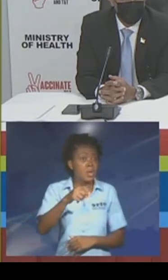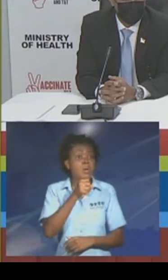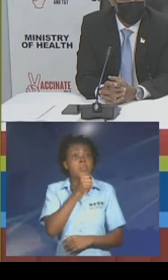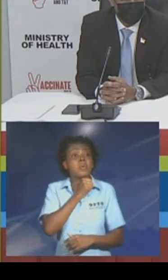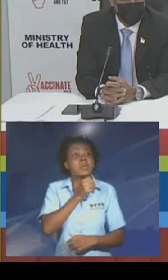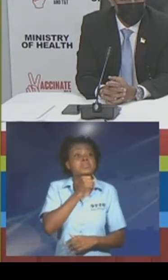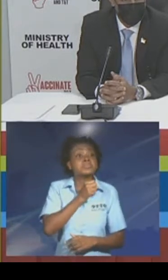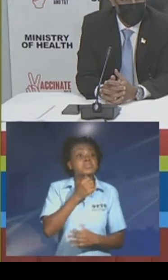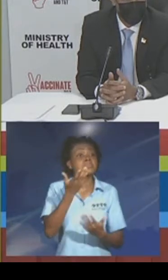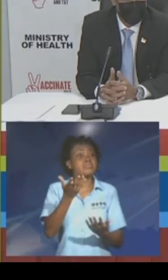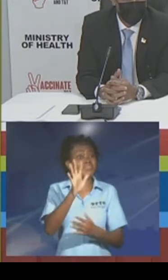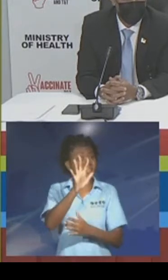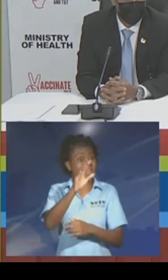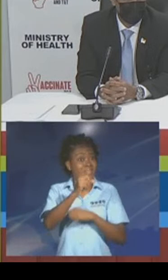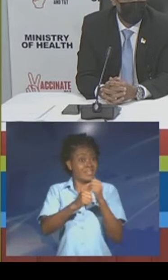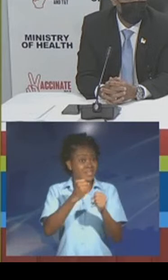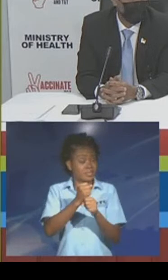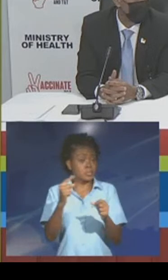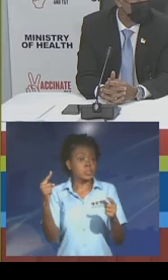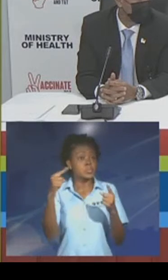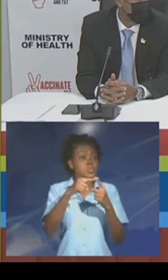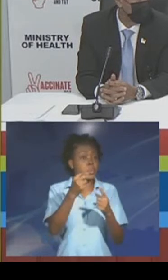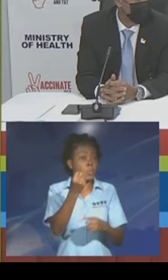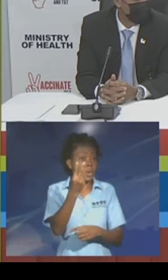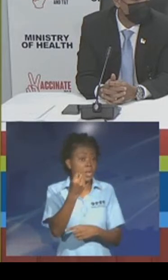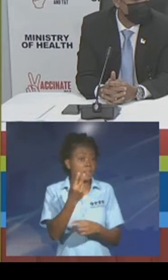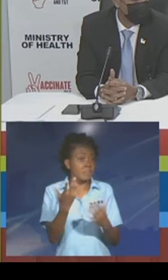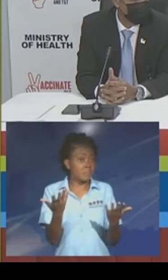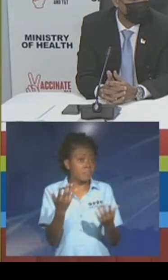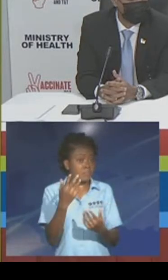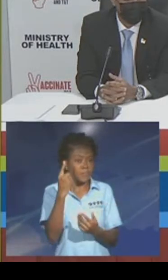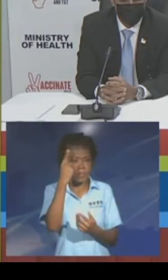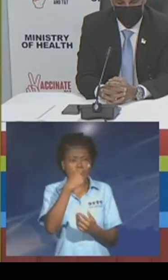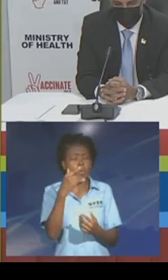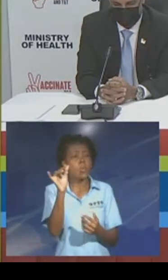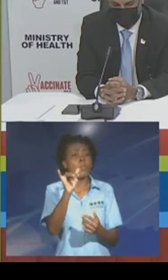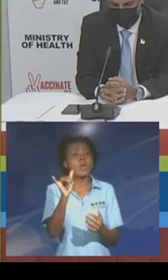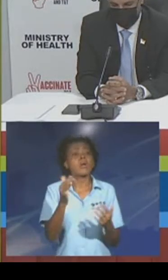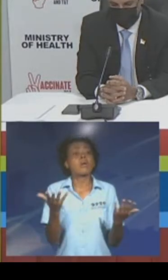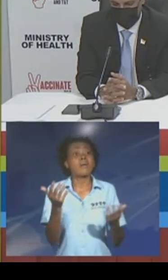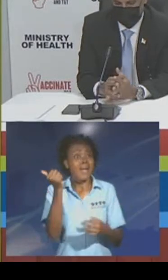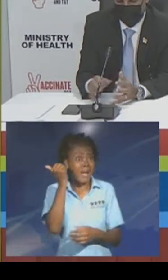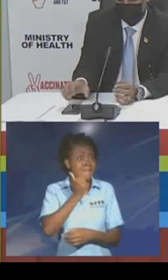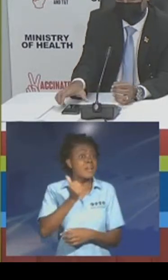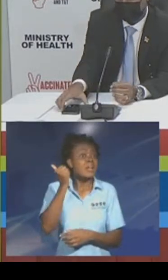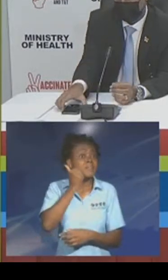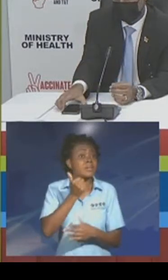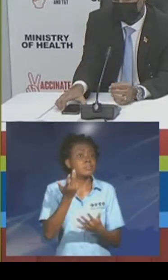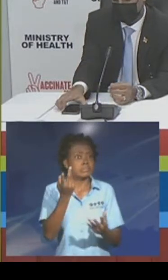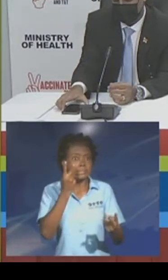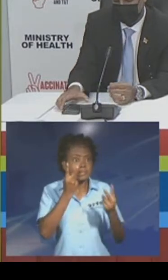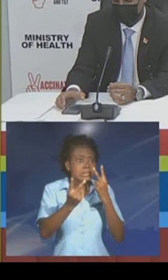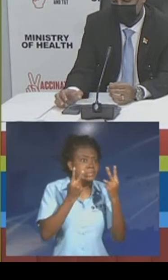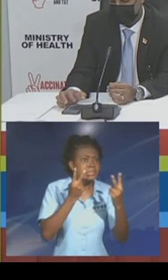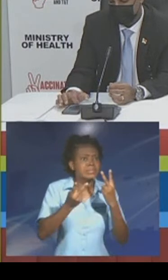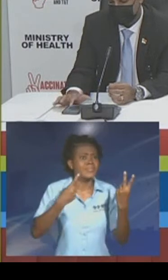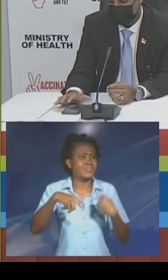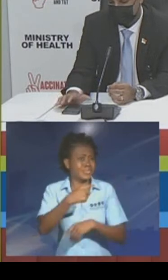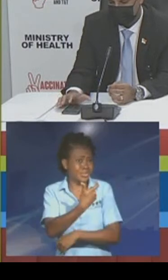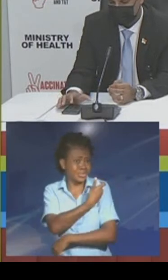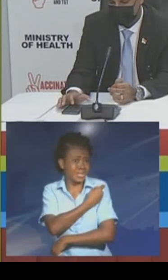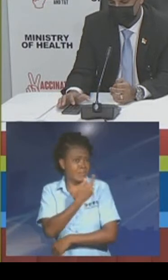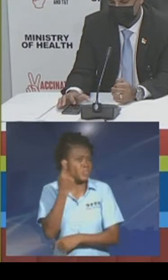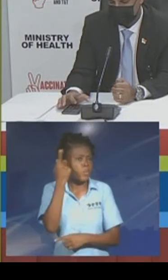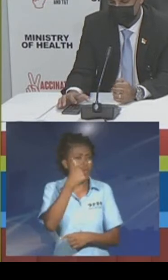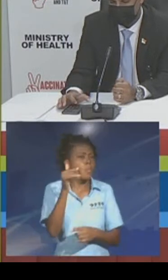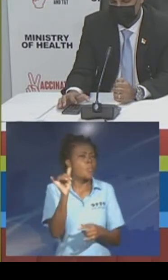and what is the daily, what are the daily figures in terms of that vaccine uptake? Yeah. We brought